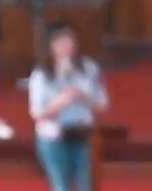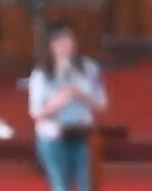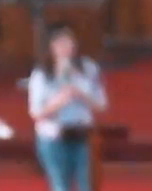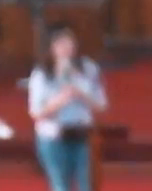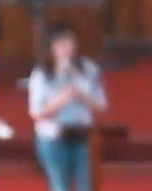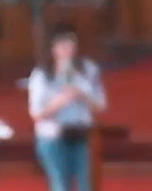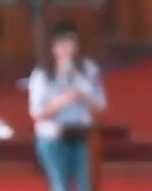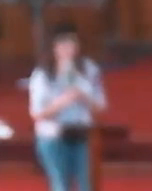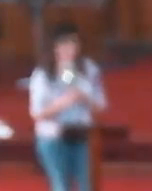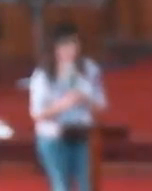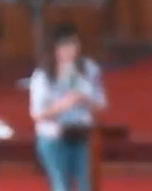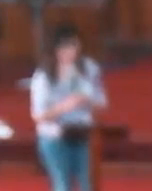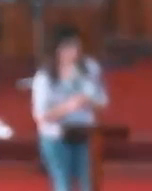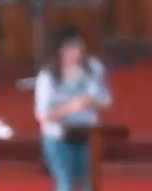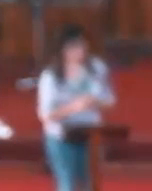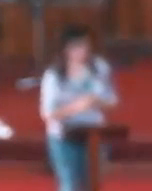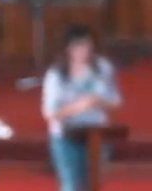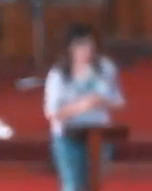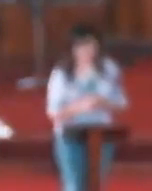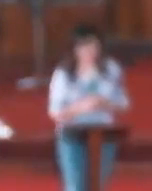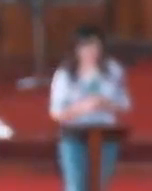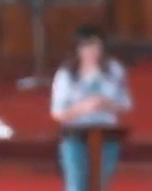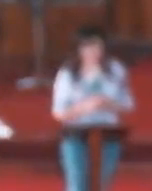Yeah, it's the Lord that moves the mountains. Ajá.